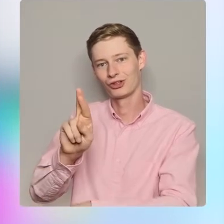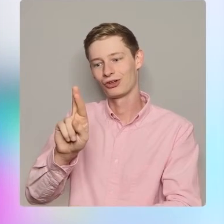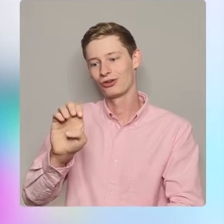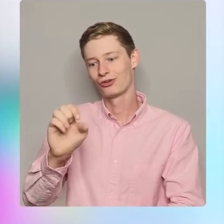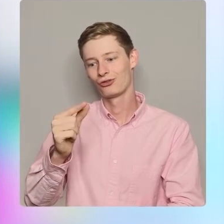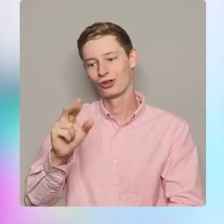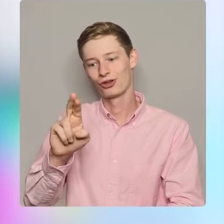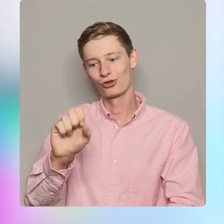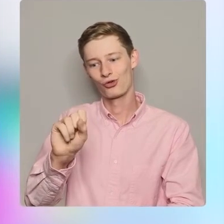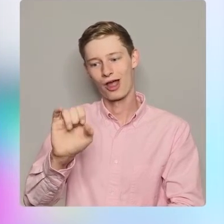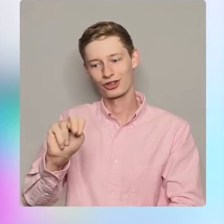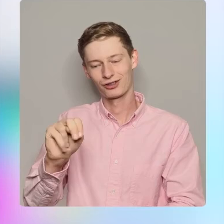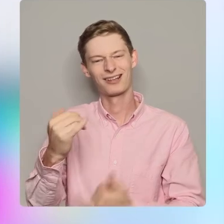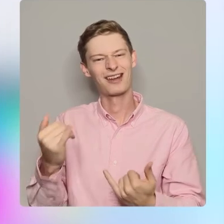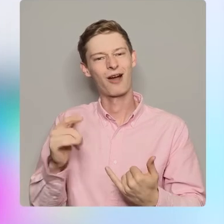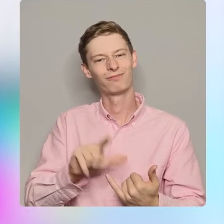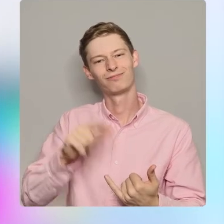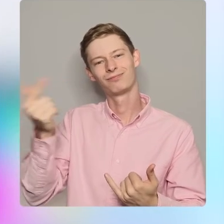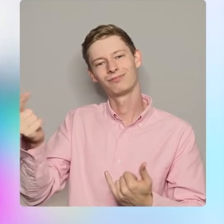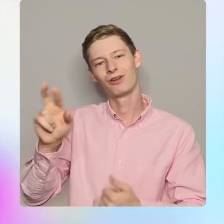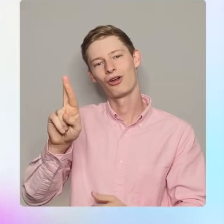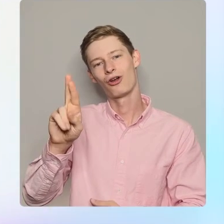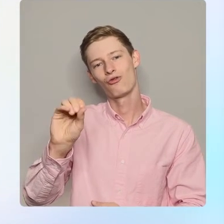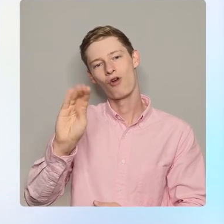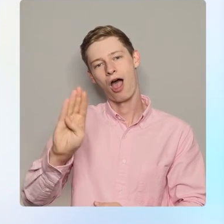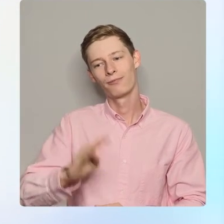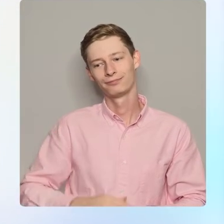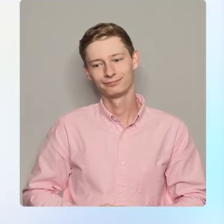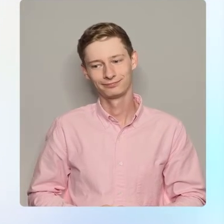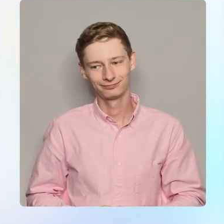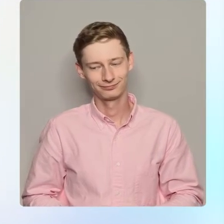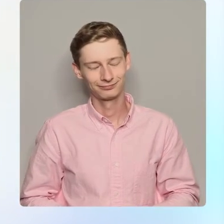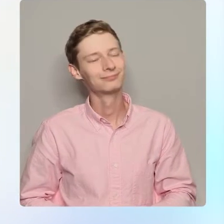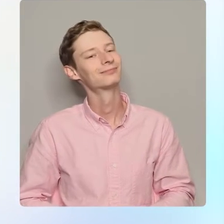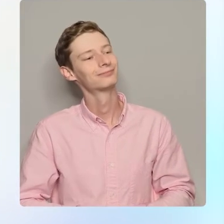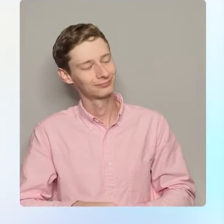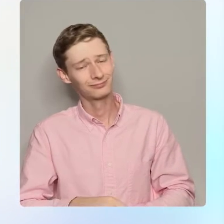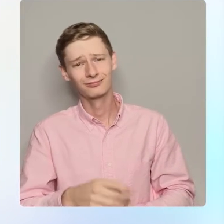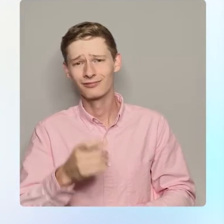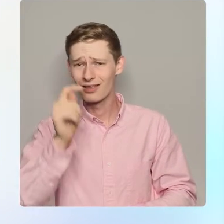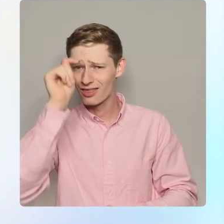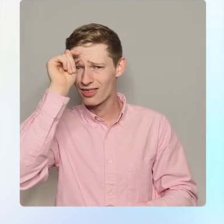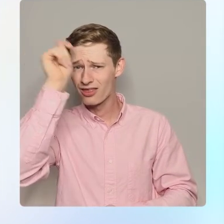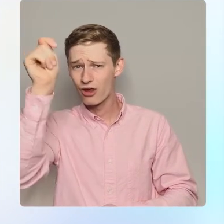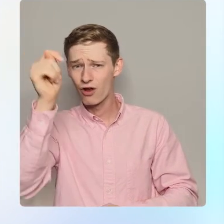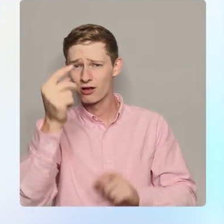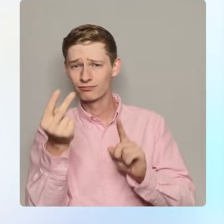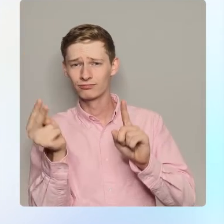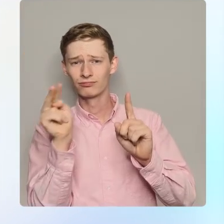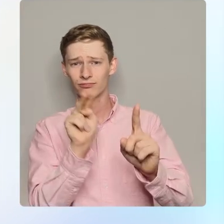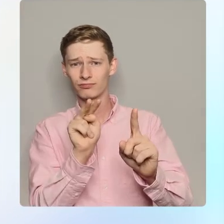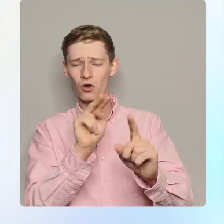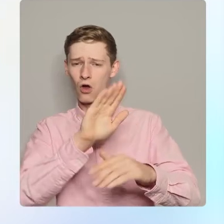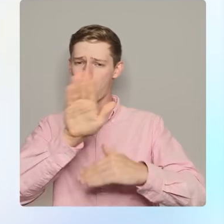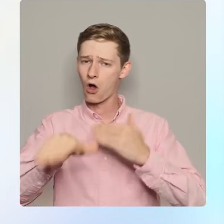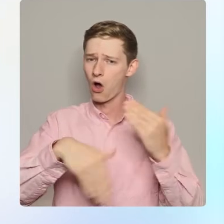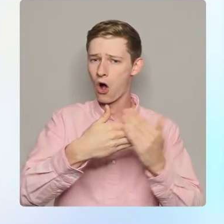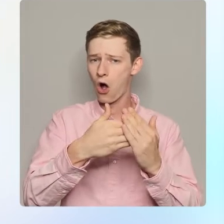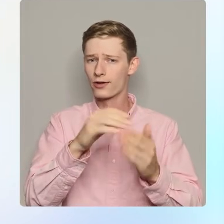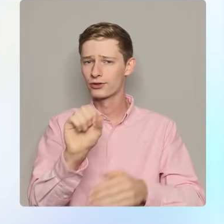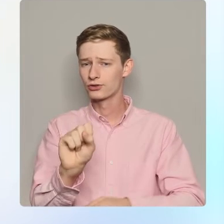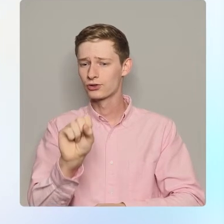Now, to explain how you can leverage on-device automated testing so you can spend more time creating